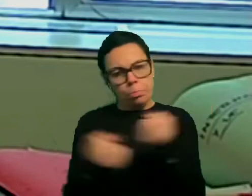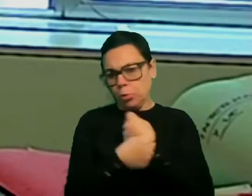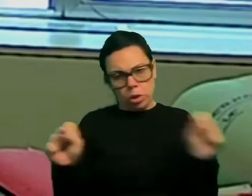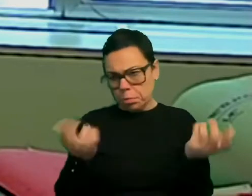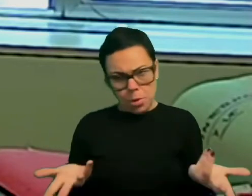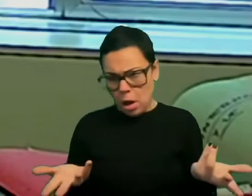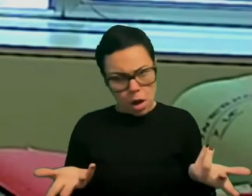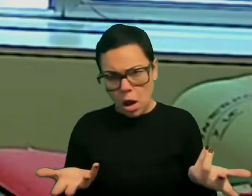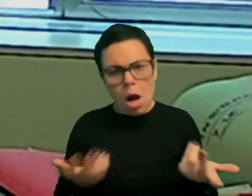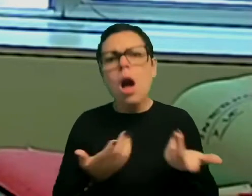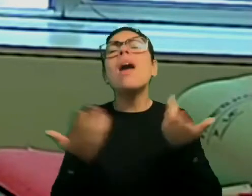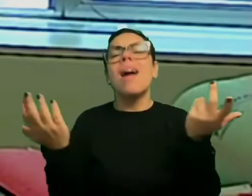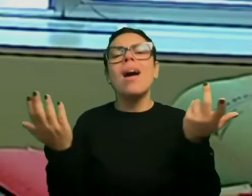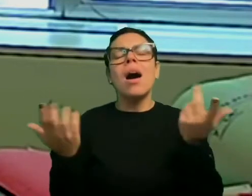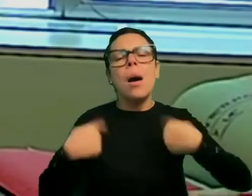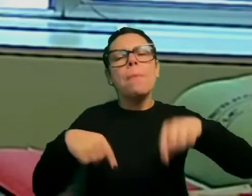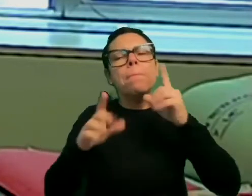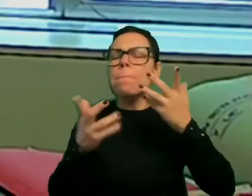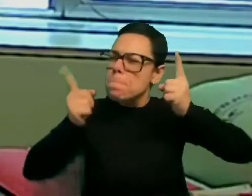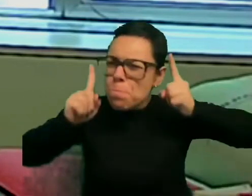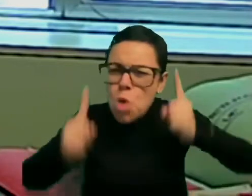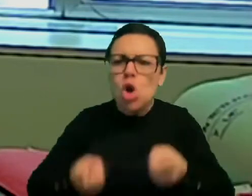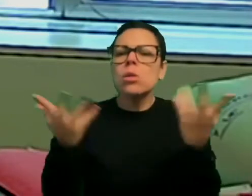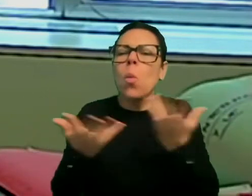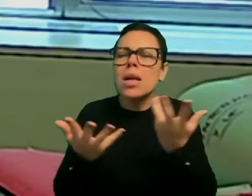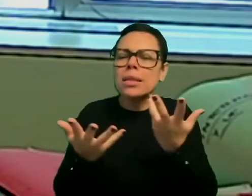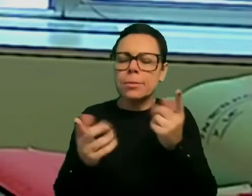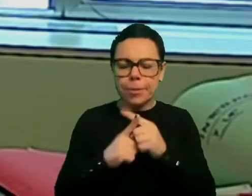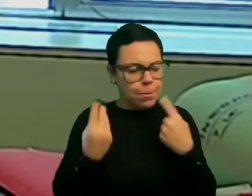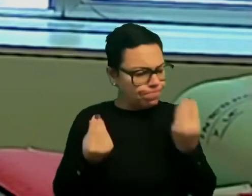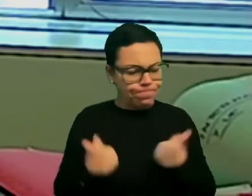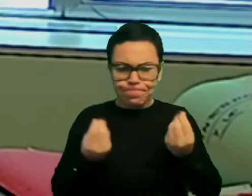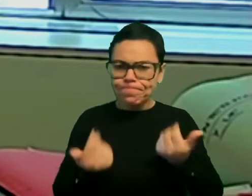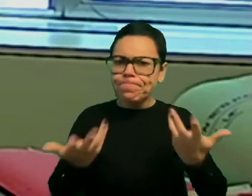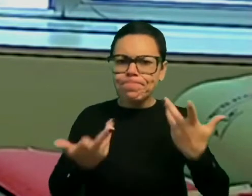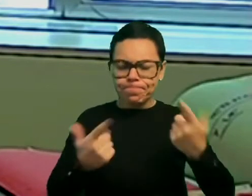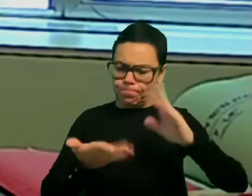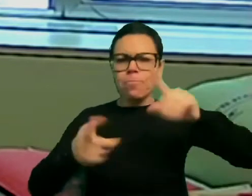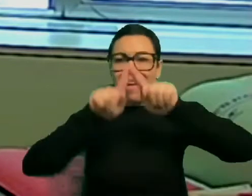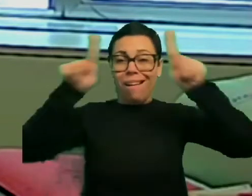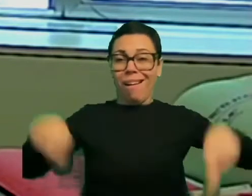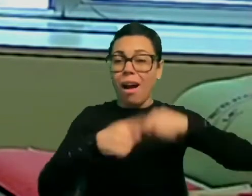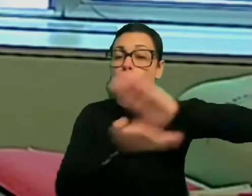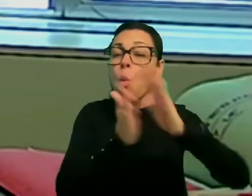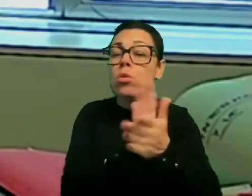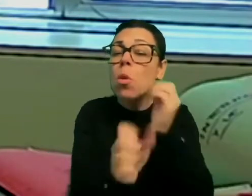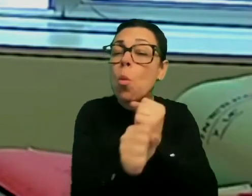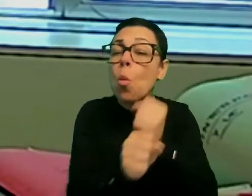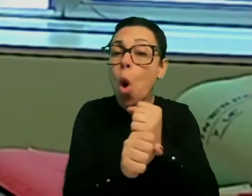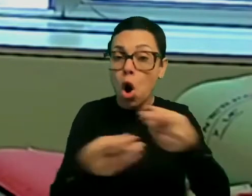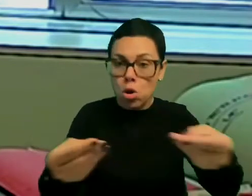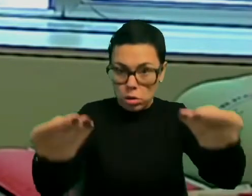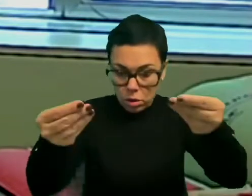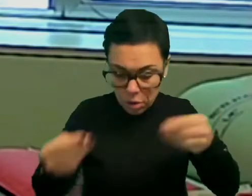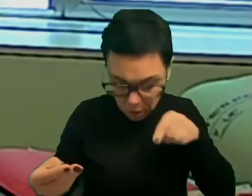to be very much close to the contracting entities to assess them in every little case. It's very difficult to go to